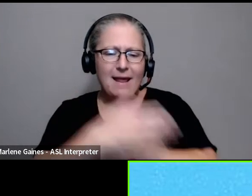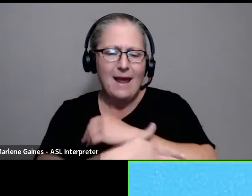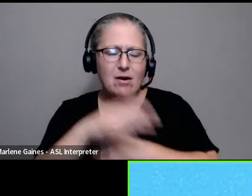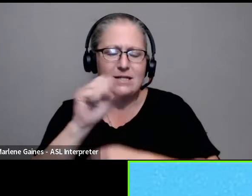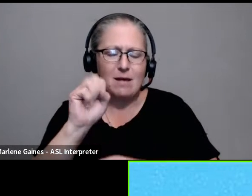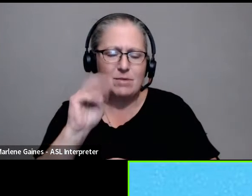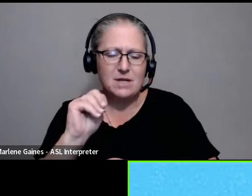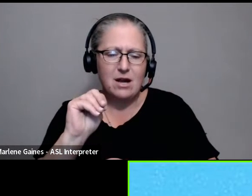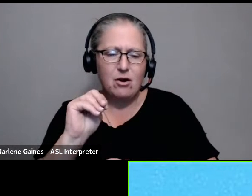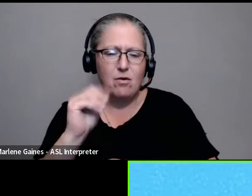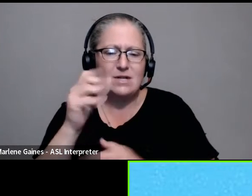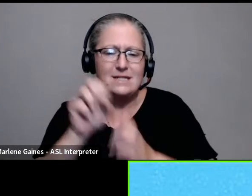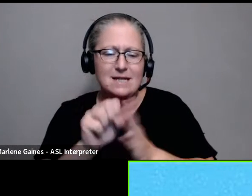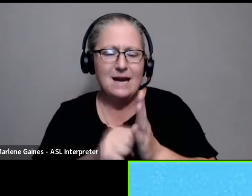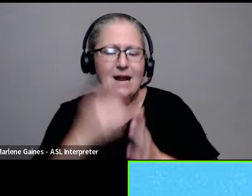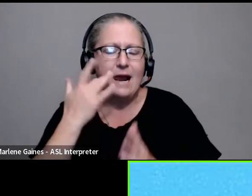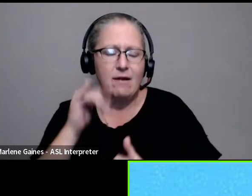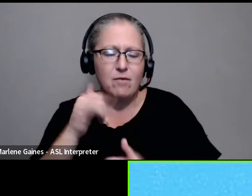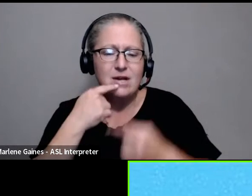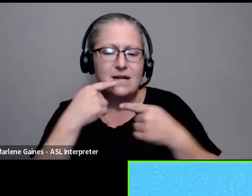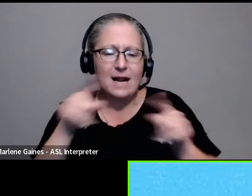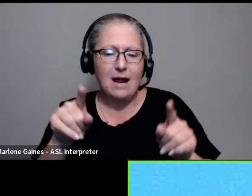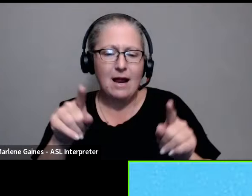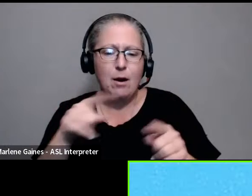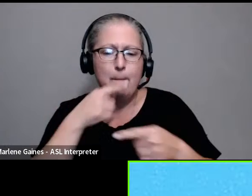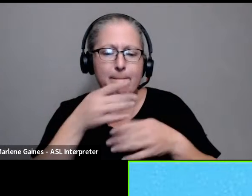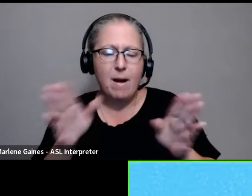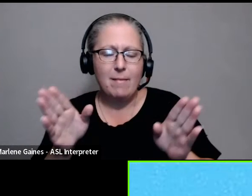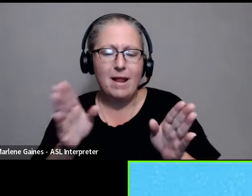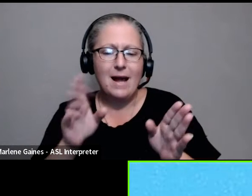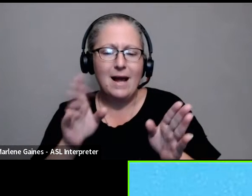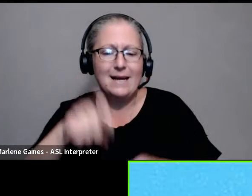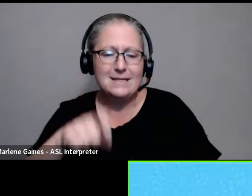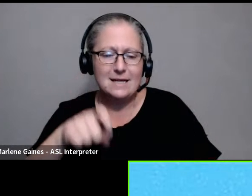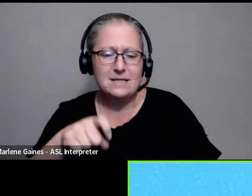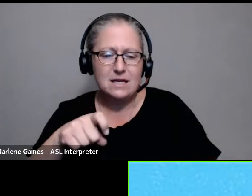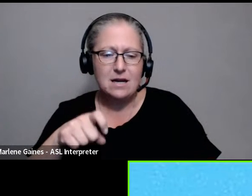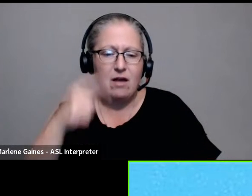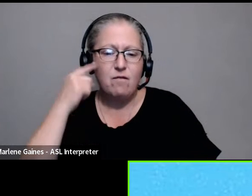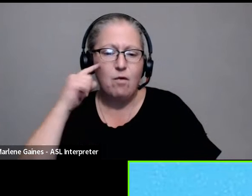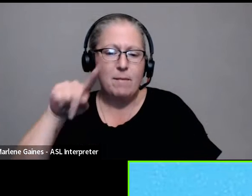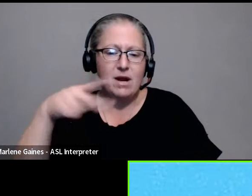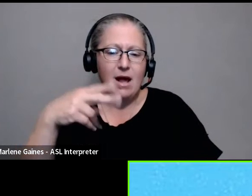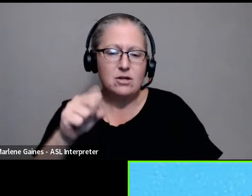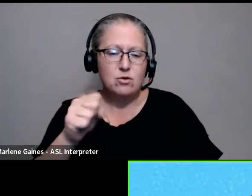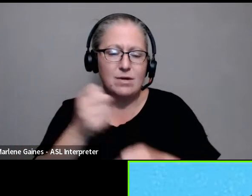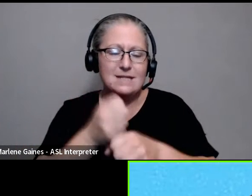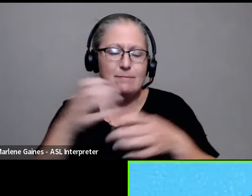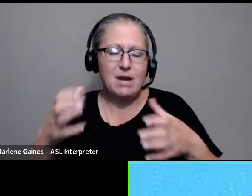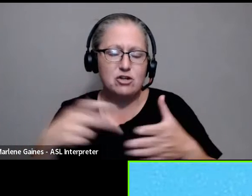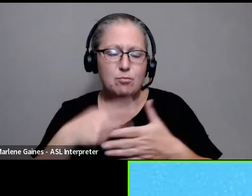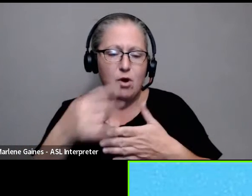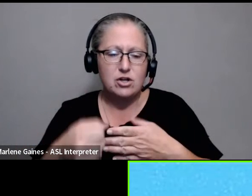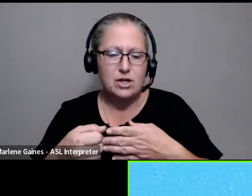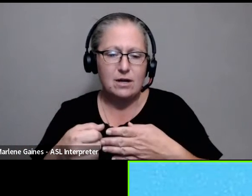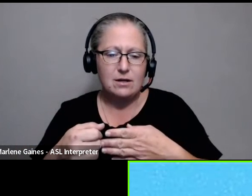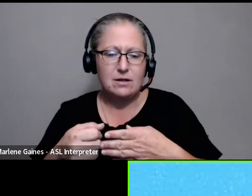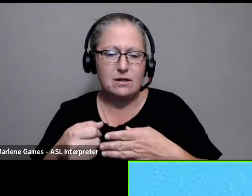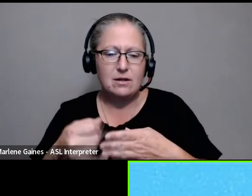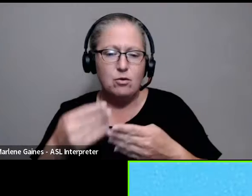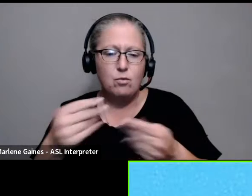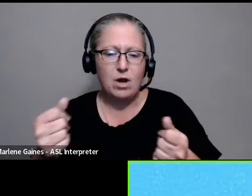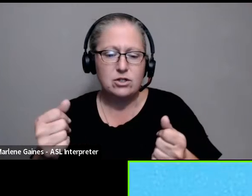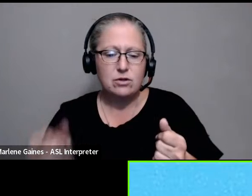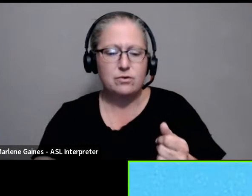of California, and declaring the public necessity therefore for the Peninsula High School expansion project, the